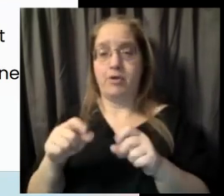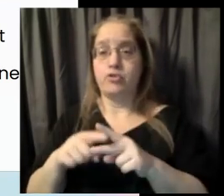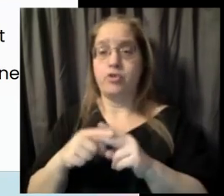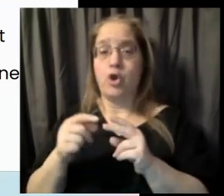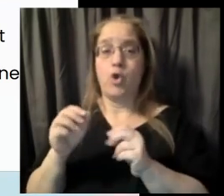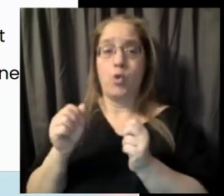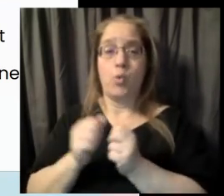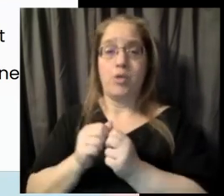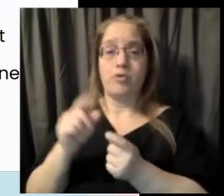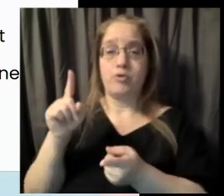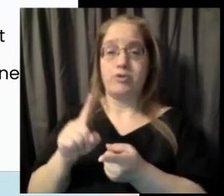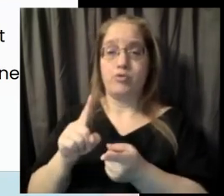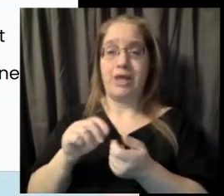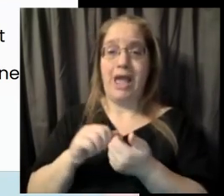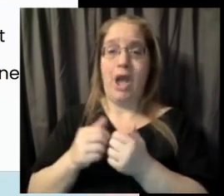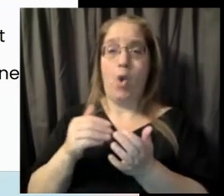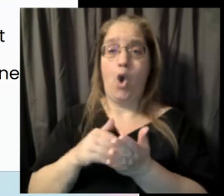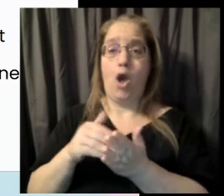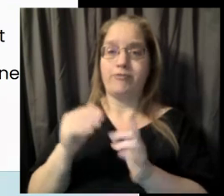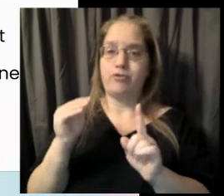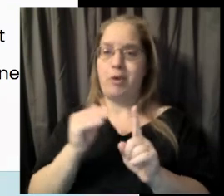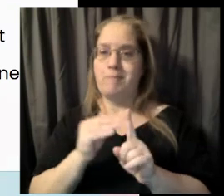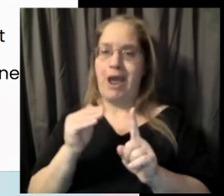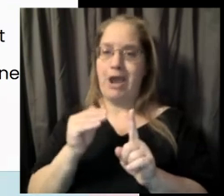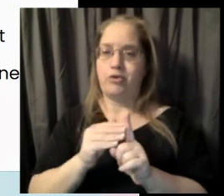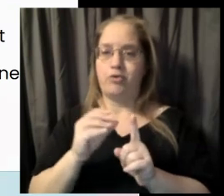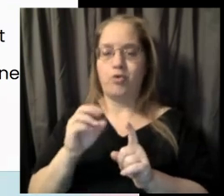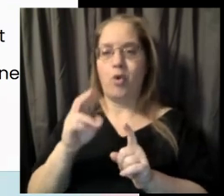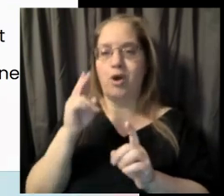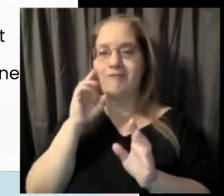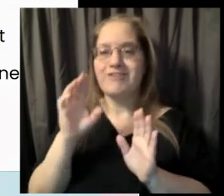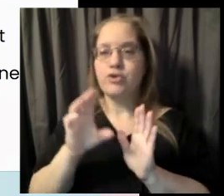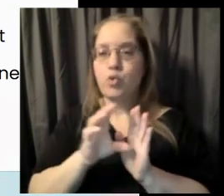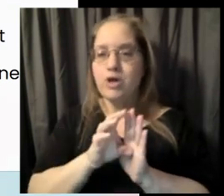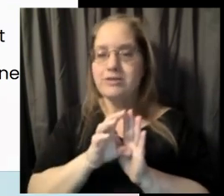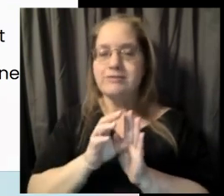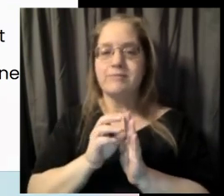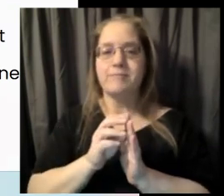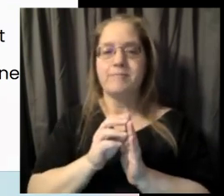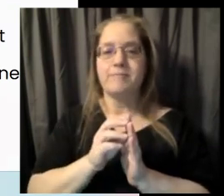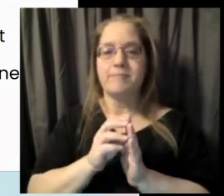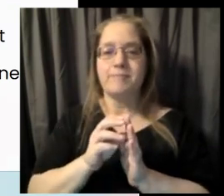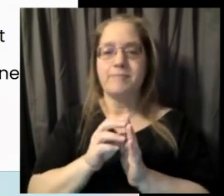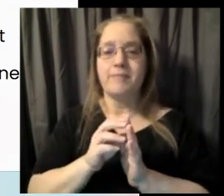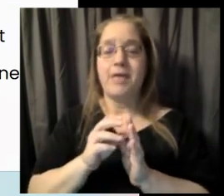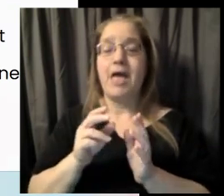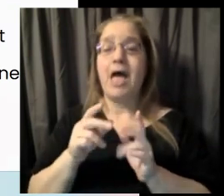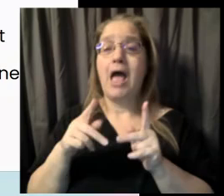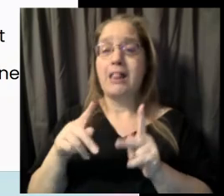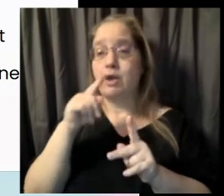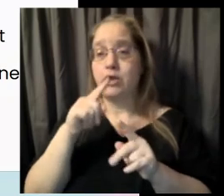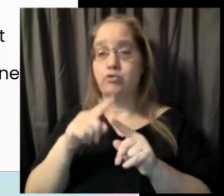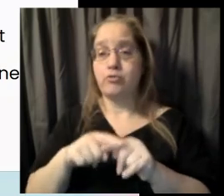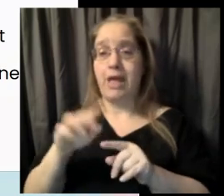can start by reducing how often these reminders or visuals, allowing them to rely more on their own